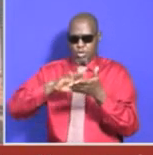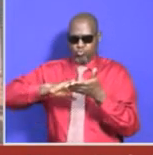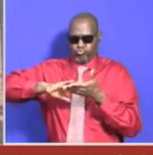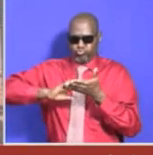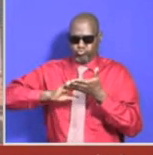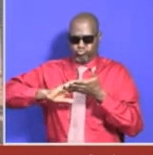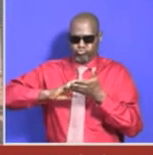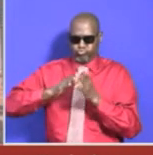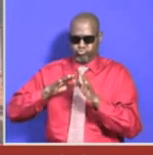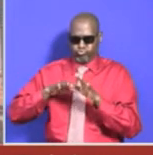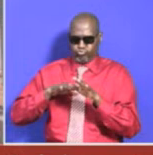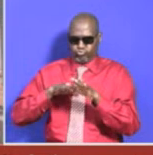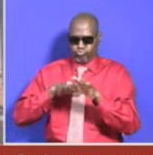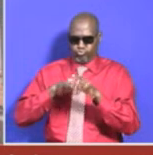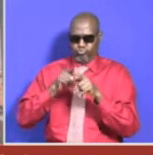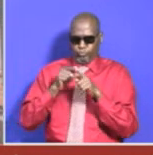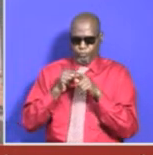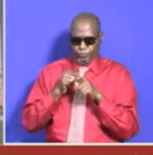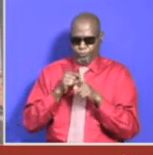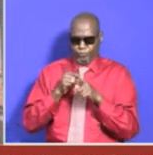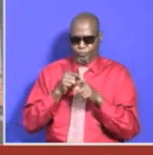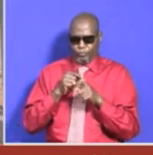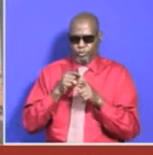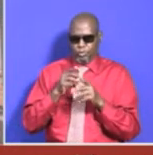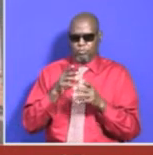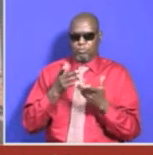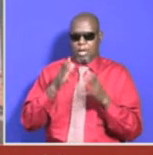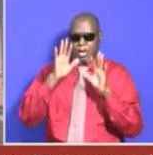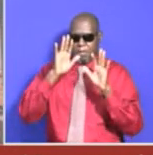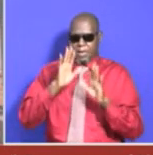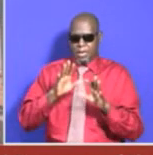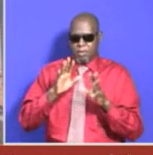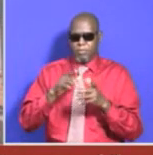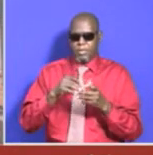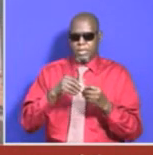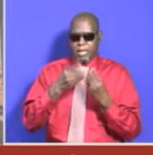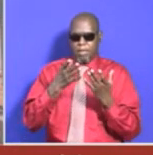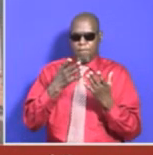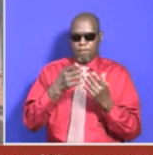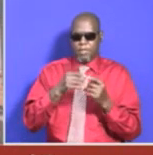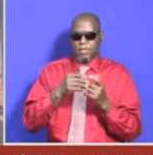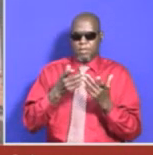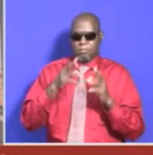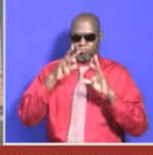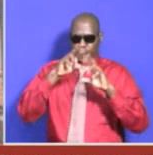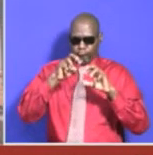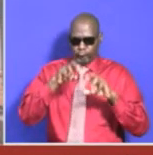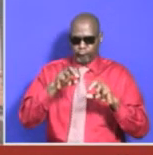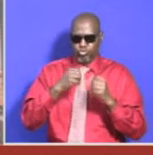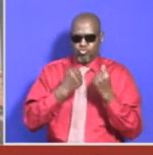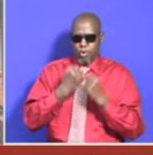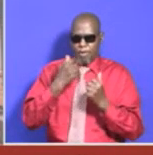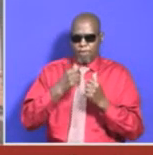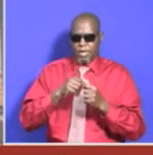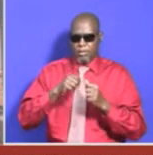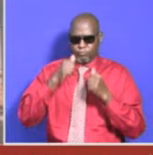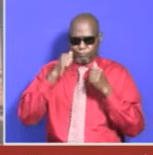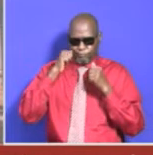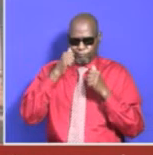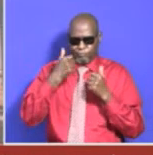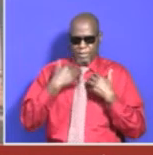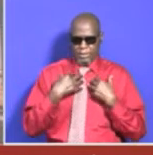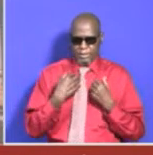Stone. The campaign will provide comprehensive medical wellness checkups to ensure drivers are fit for driving and that they are free from